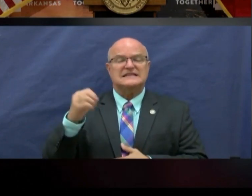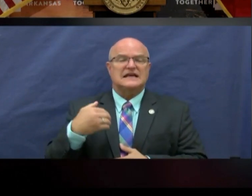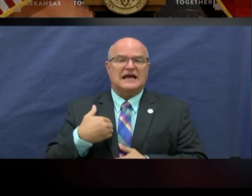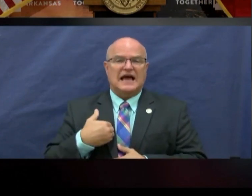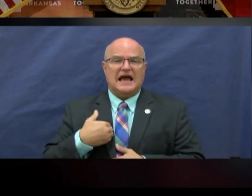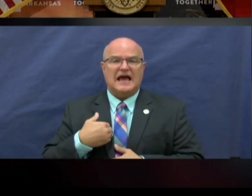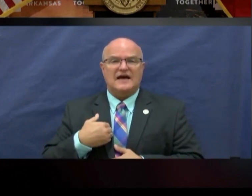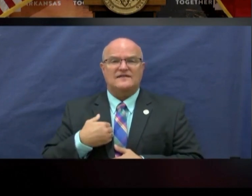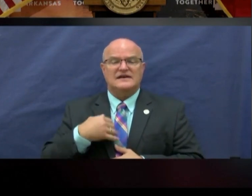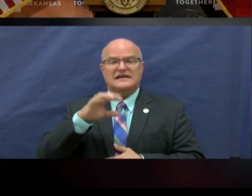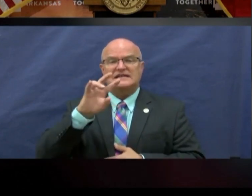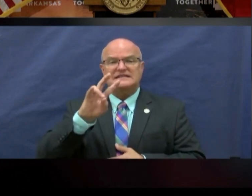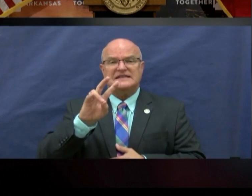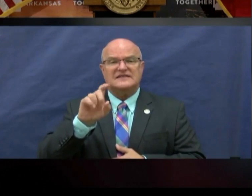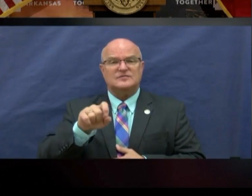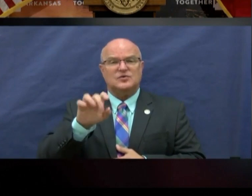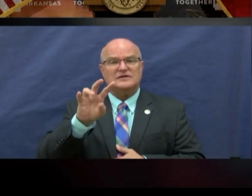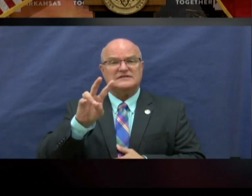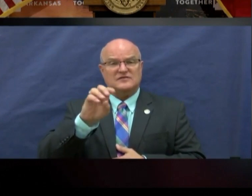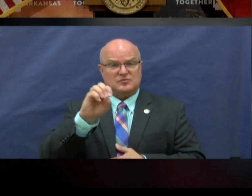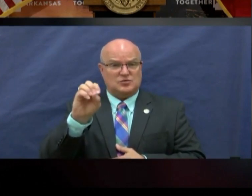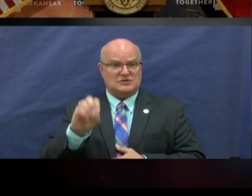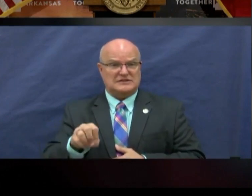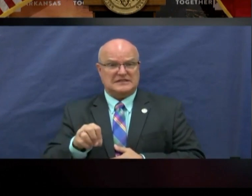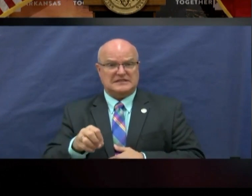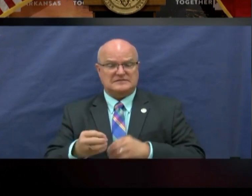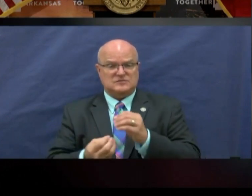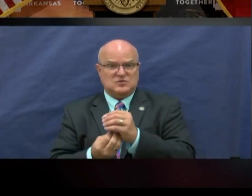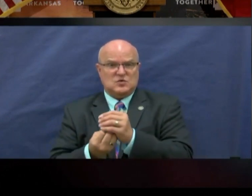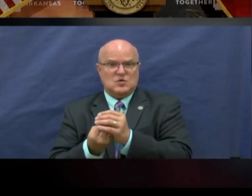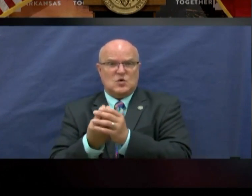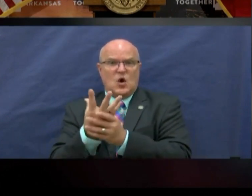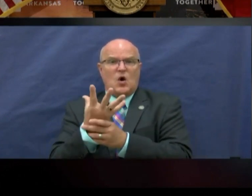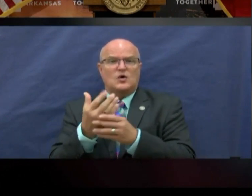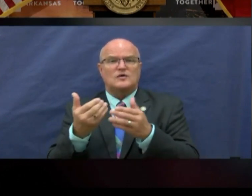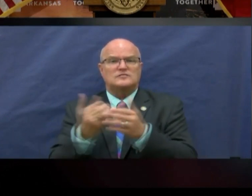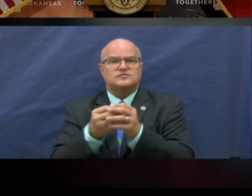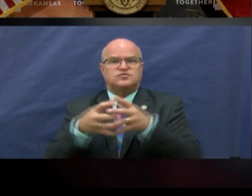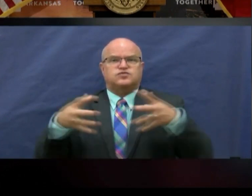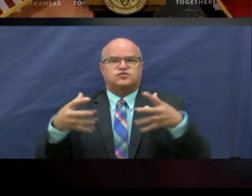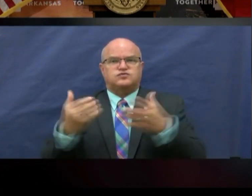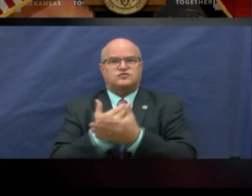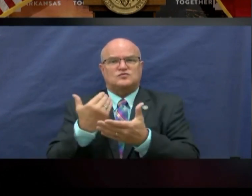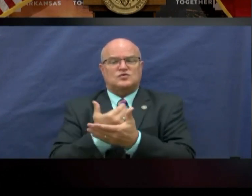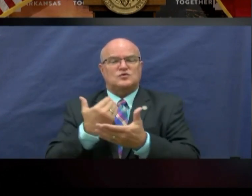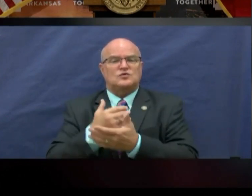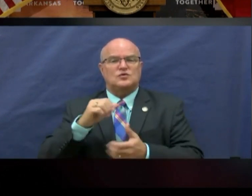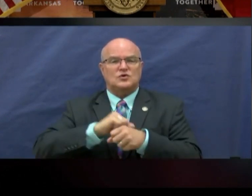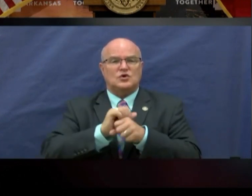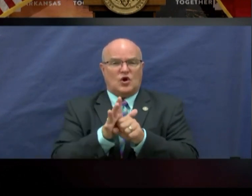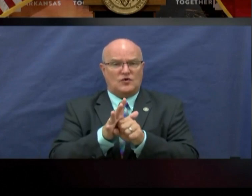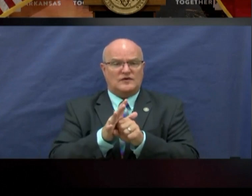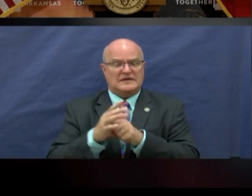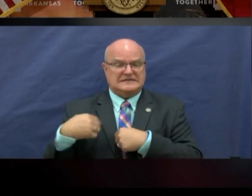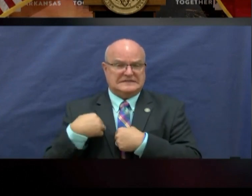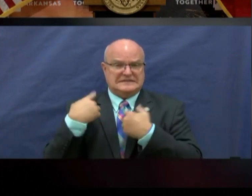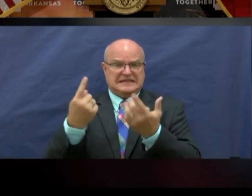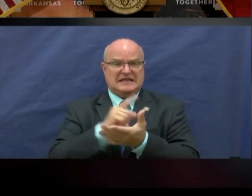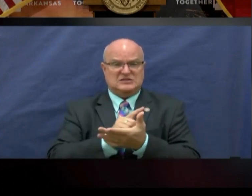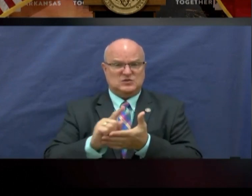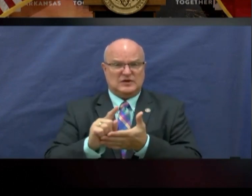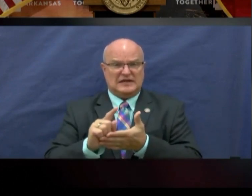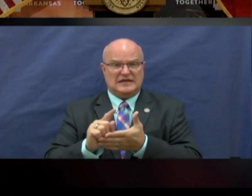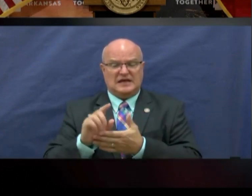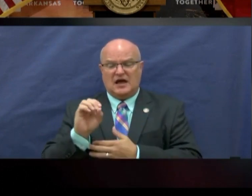a 7.7% growth of new COVID cases over the last week,